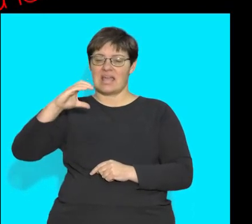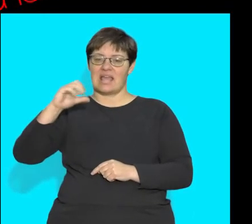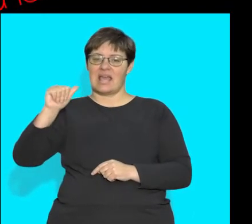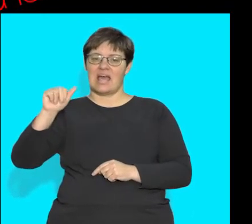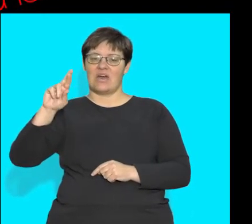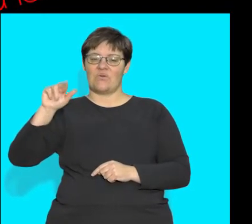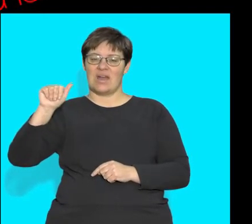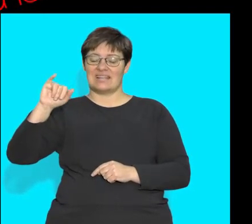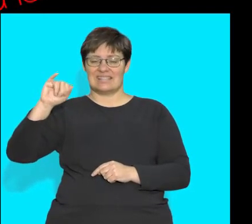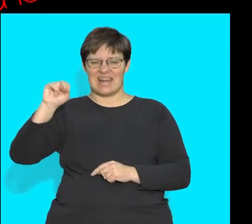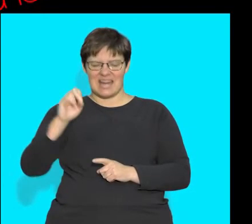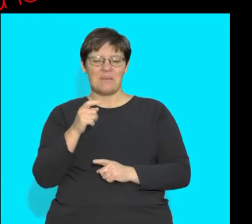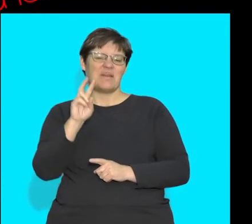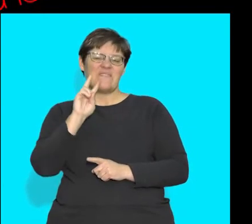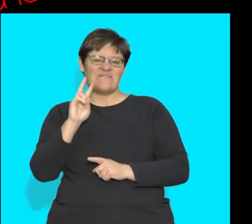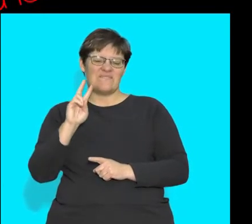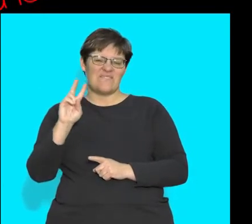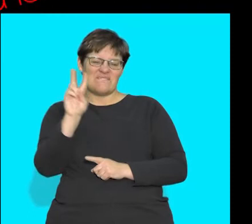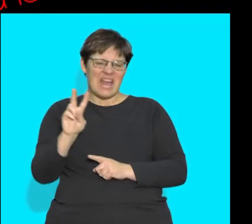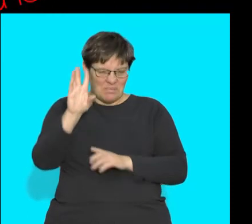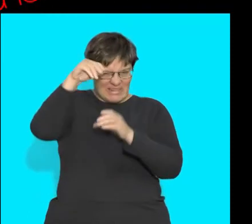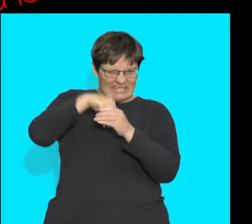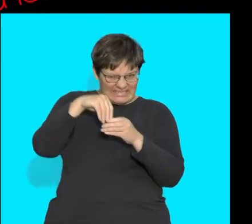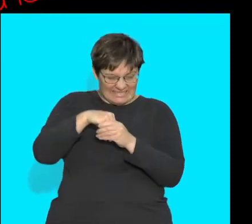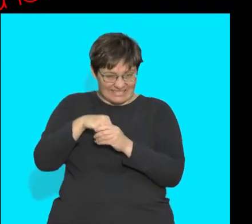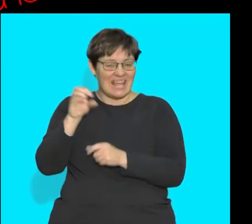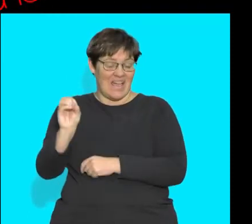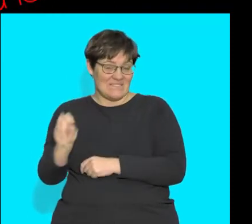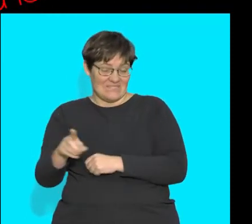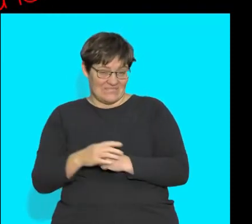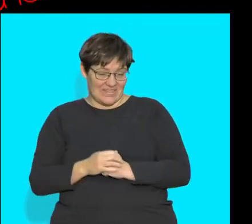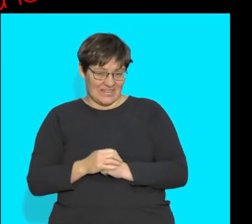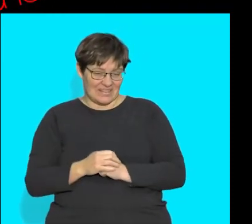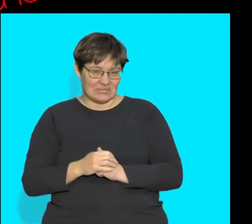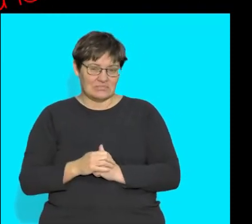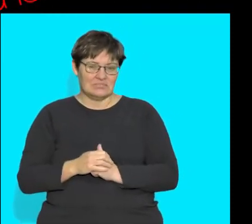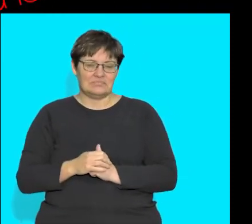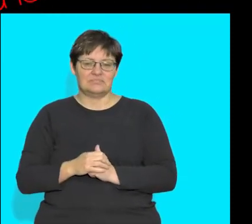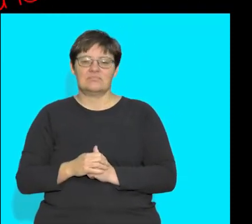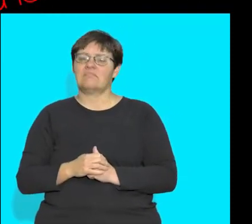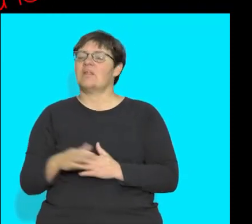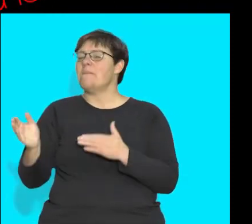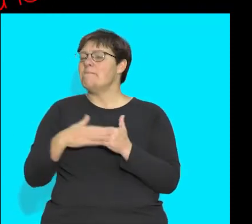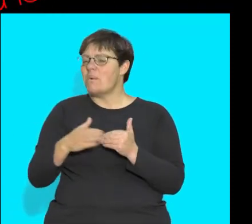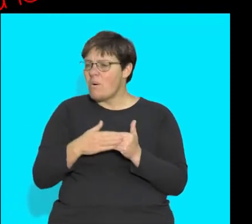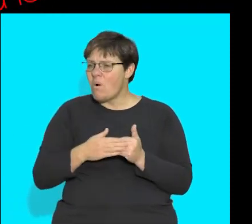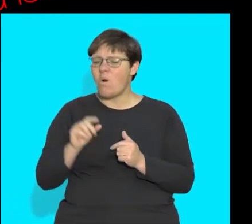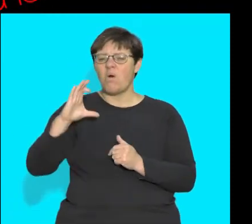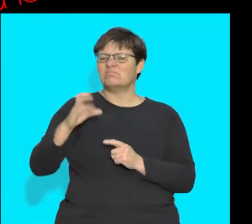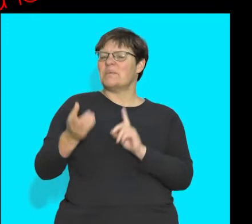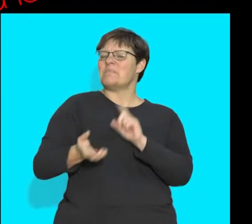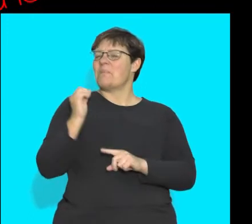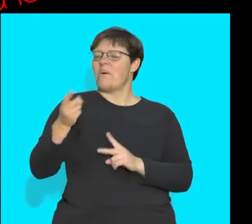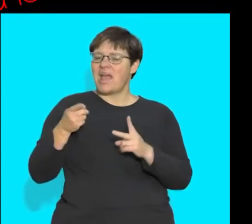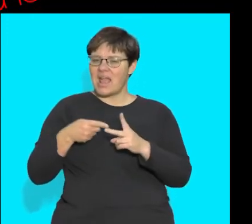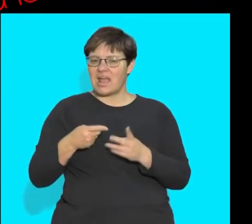pigment, but it's a bit of a vitamin that we're going to find in our plants. Another way we're going to find chromoplasts